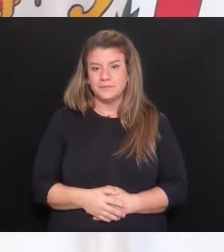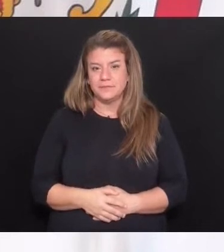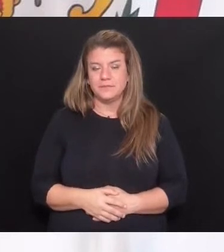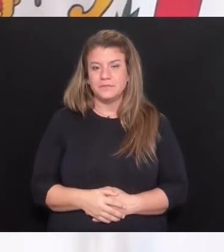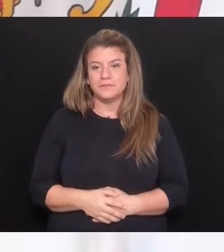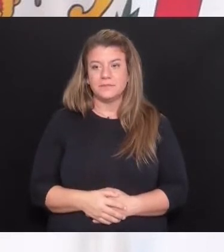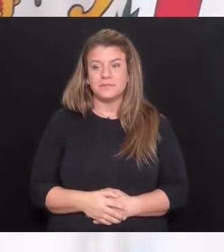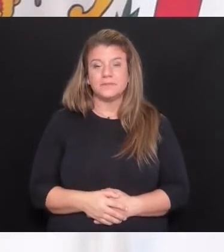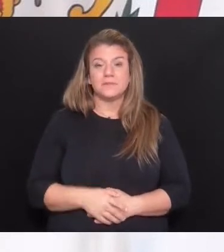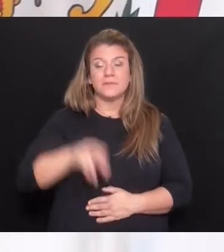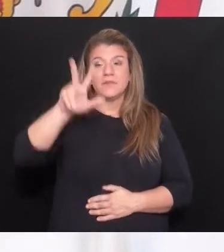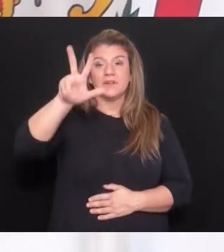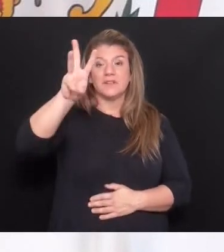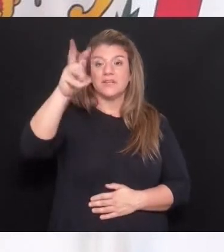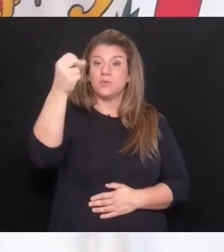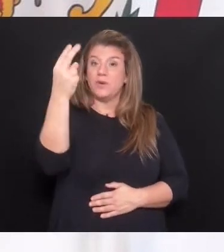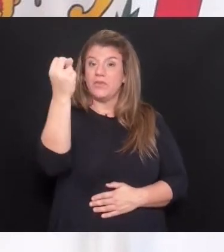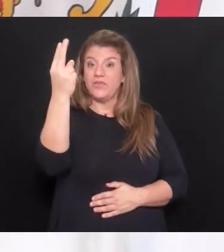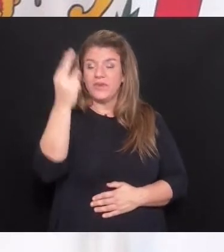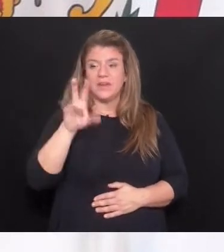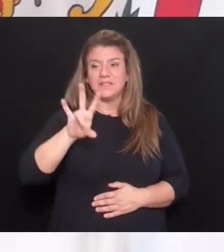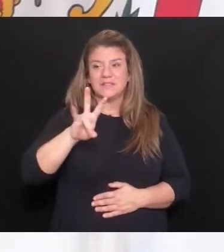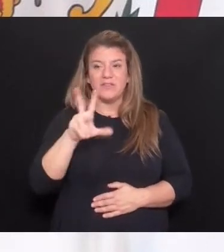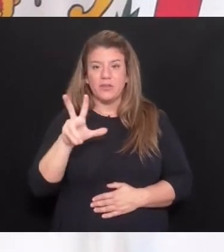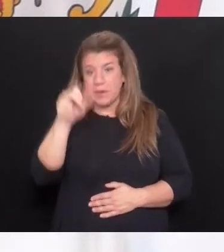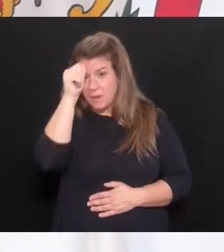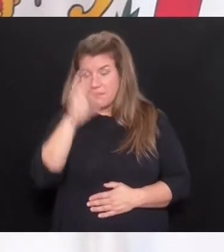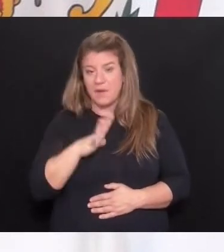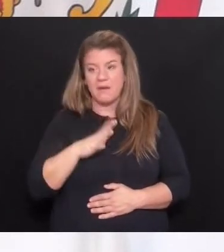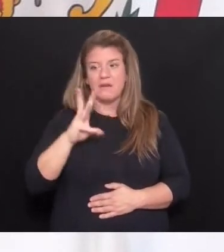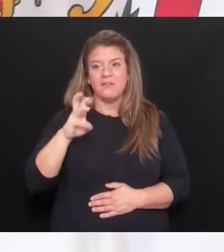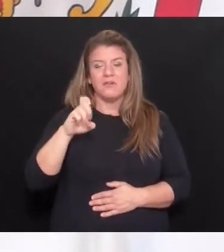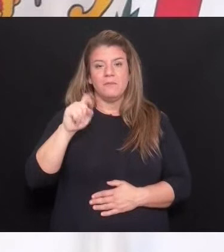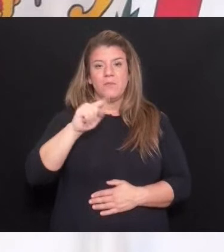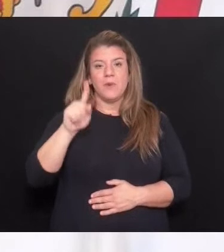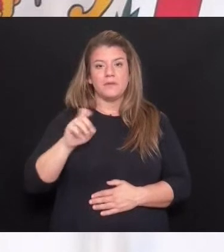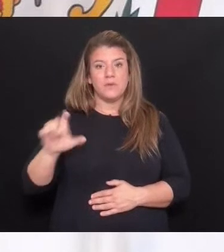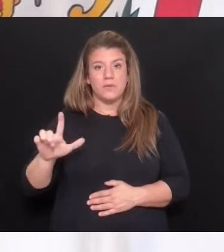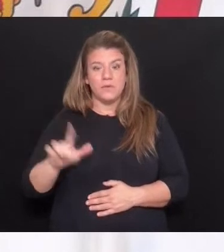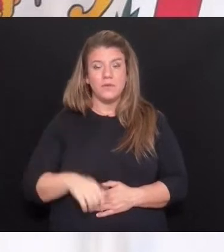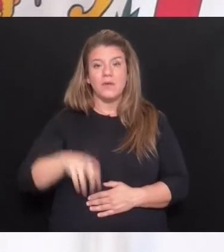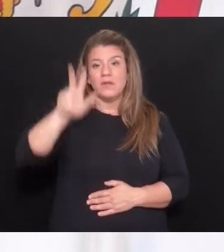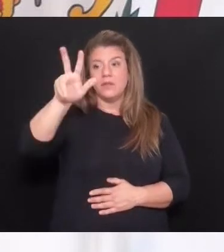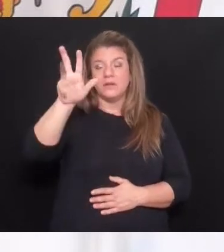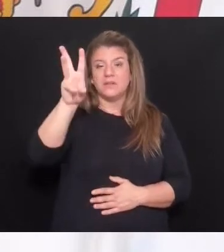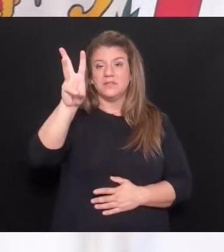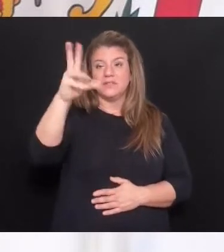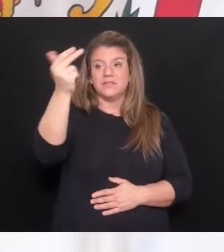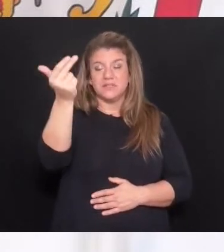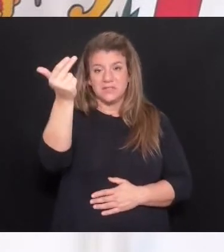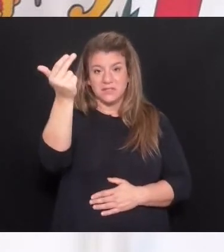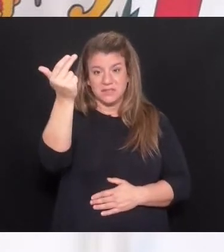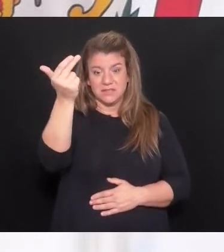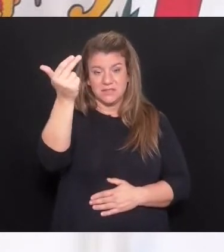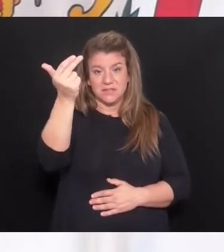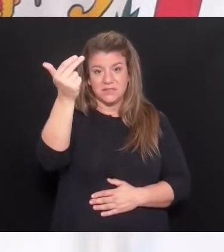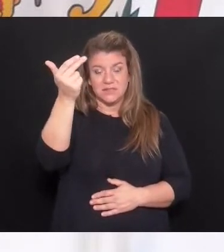The 3,612th death is a 73-year-old male from Wetzel County. The 3,613th